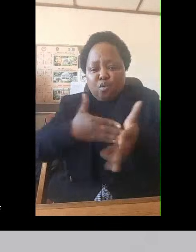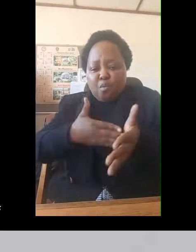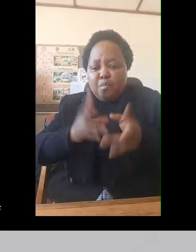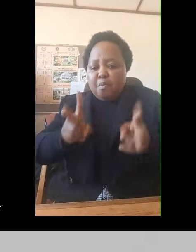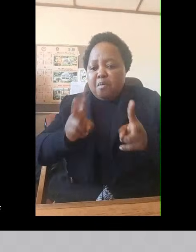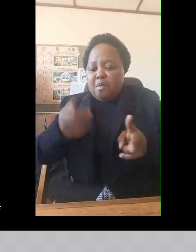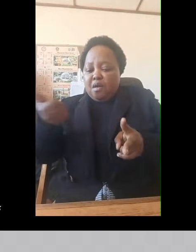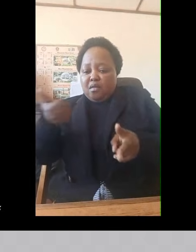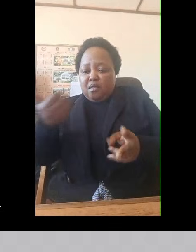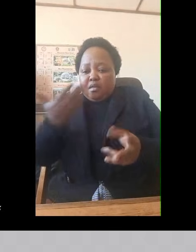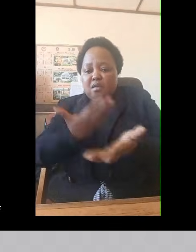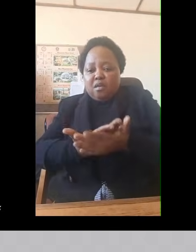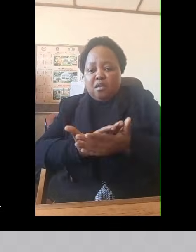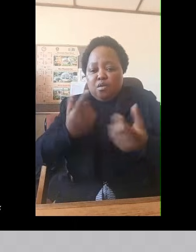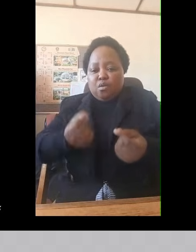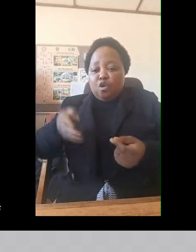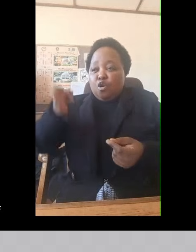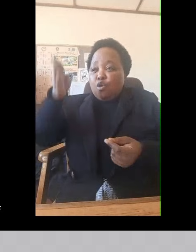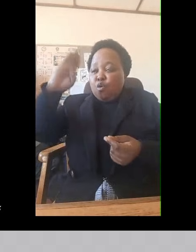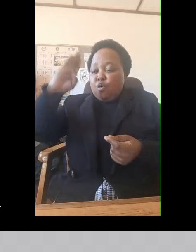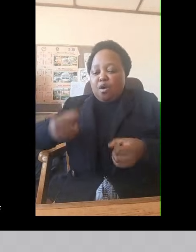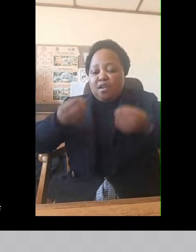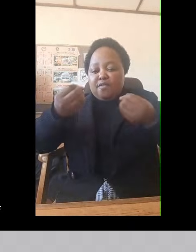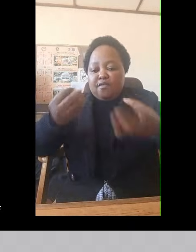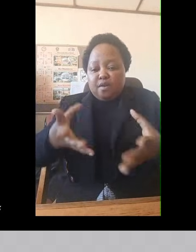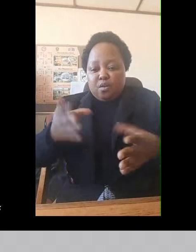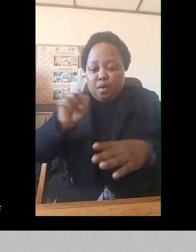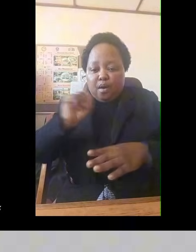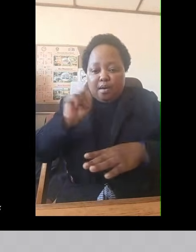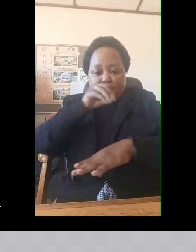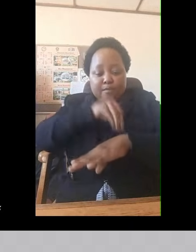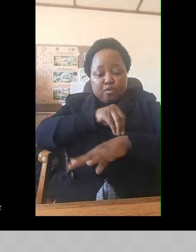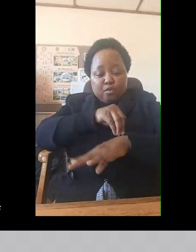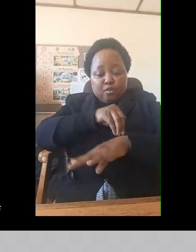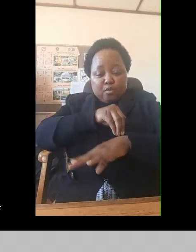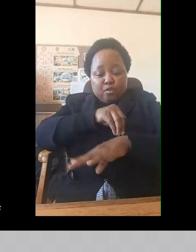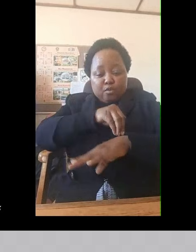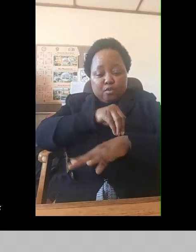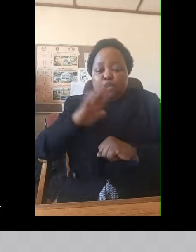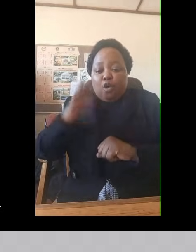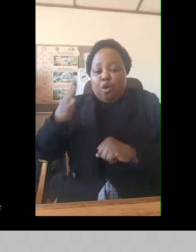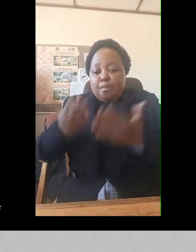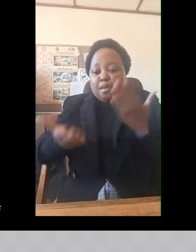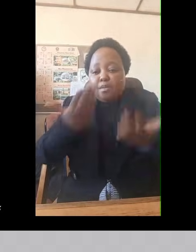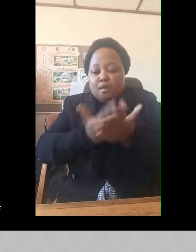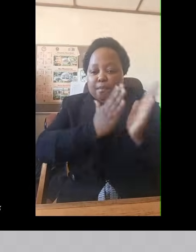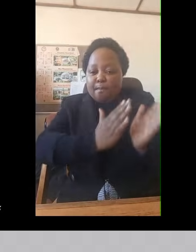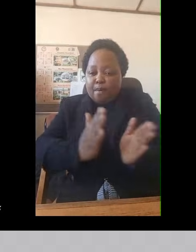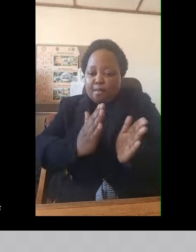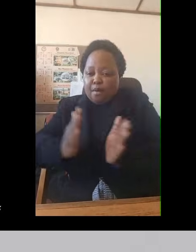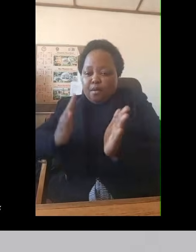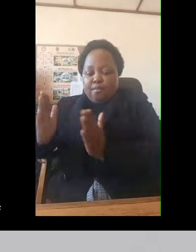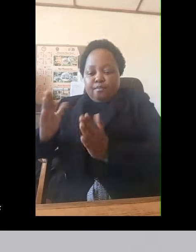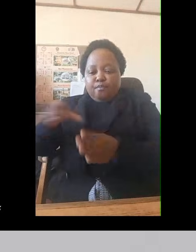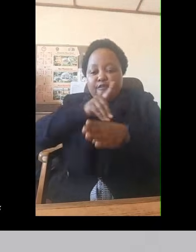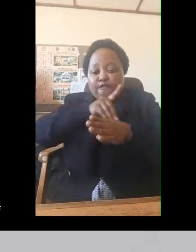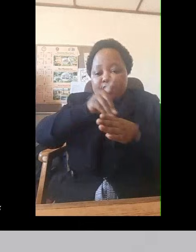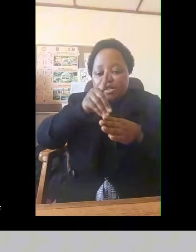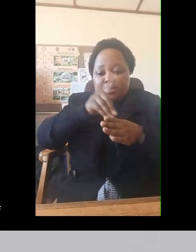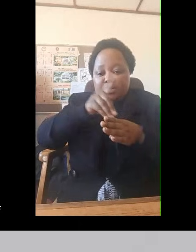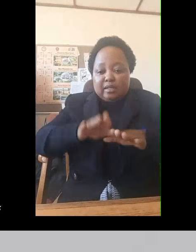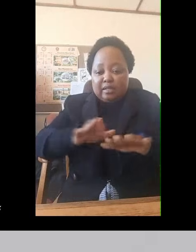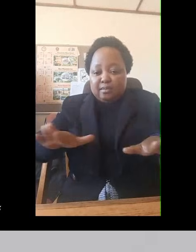the God-gifted potential or even the prepared professionalism and skills that we